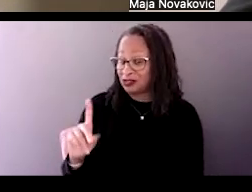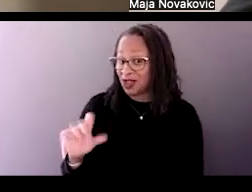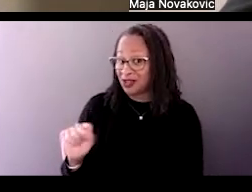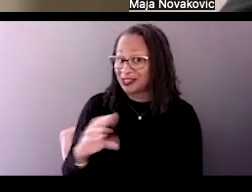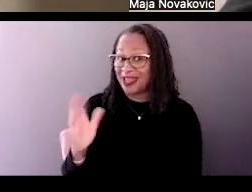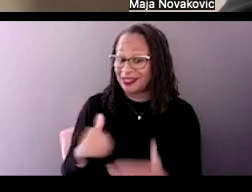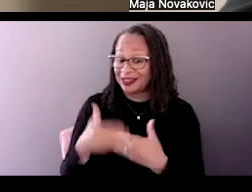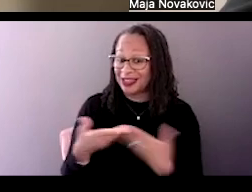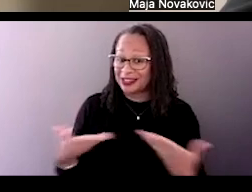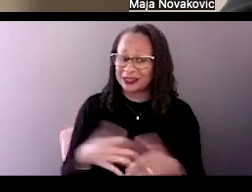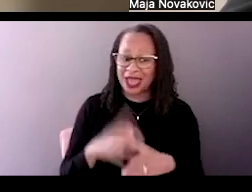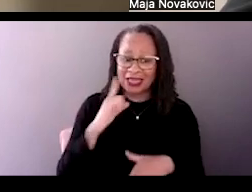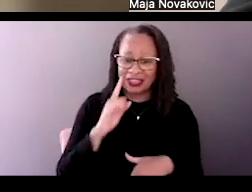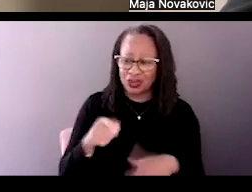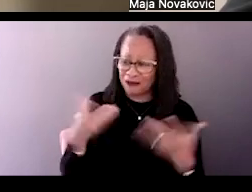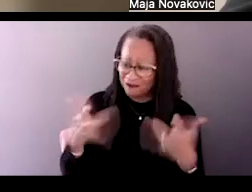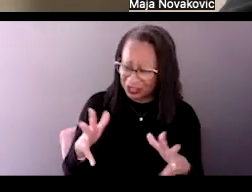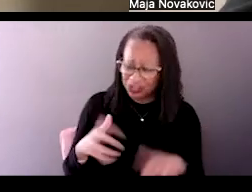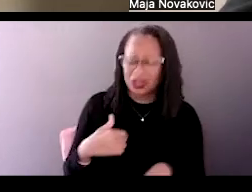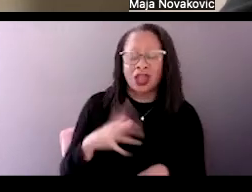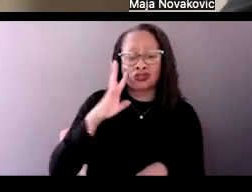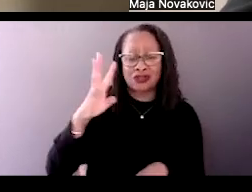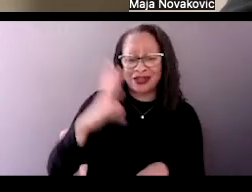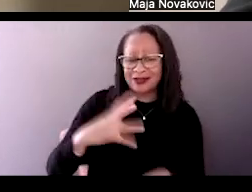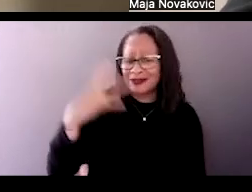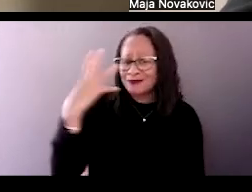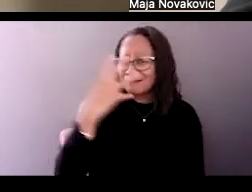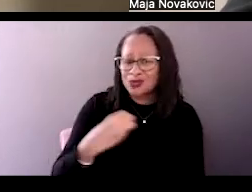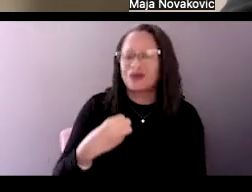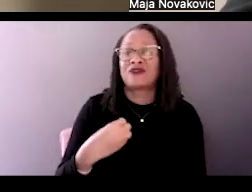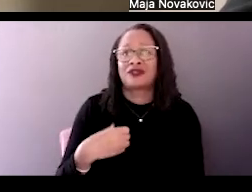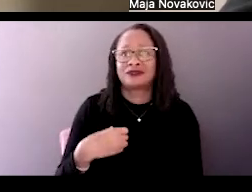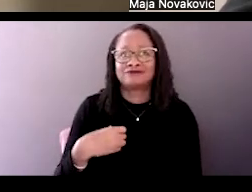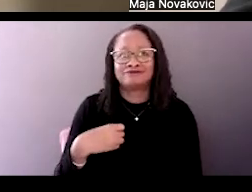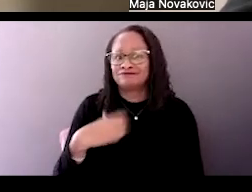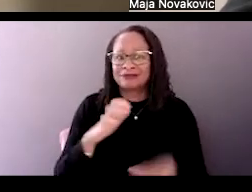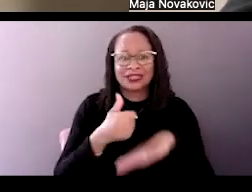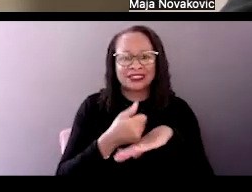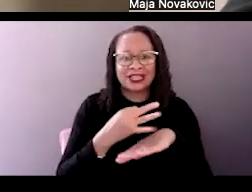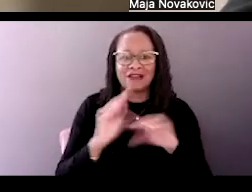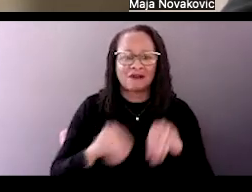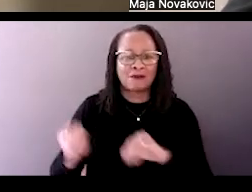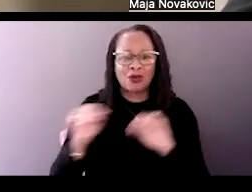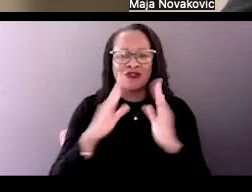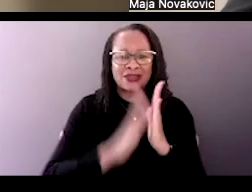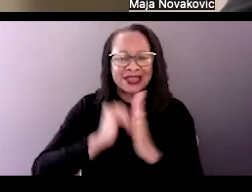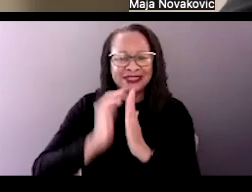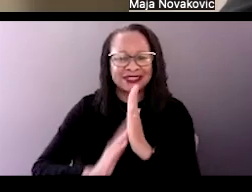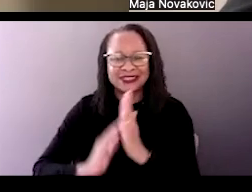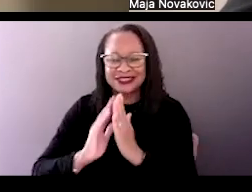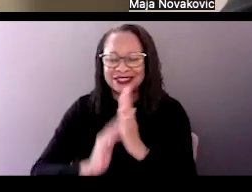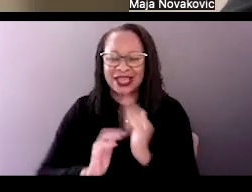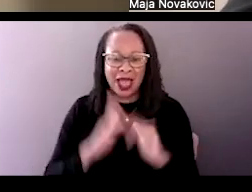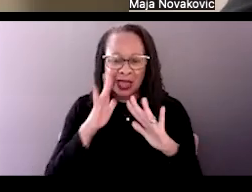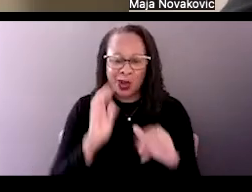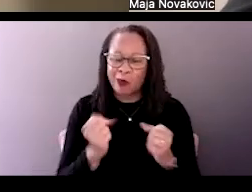for it. I think you've just created a beautiful set of moving paintings, and I hope as many